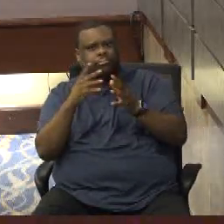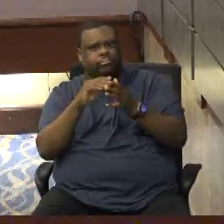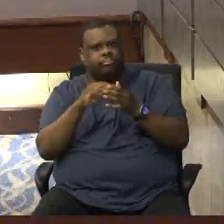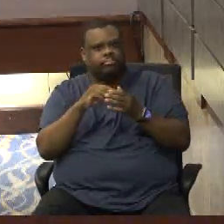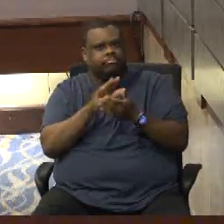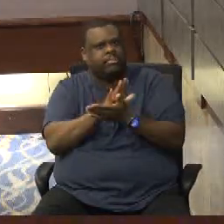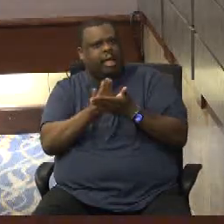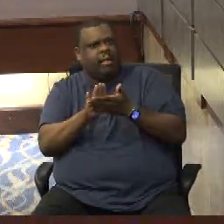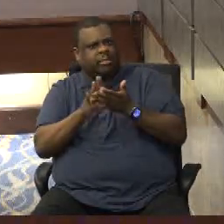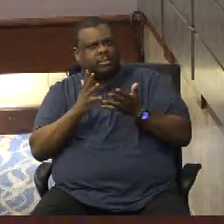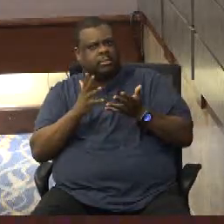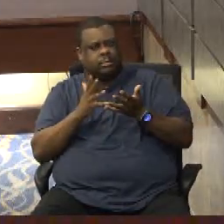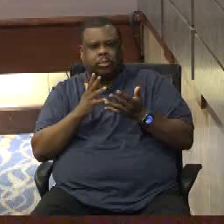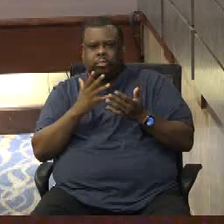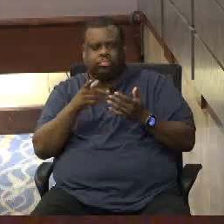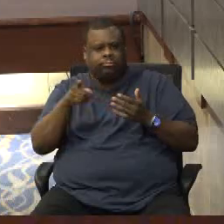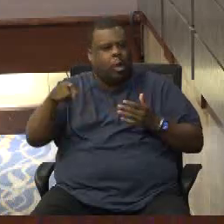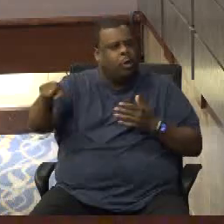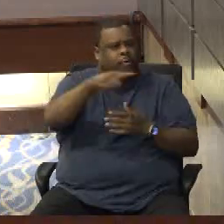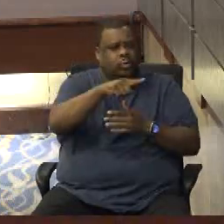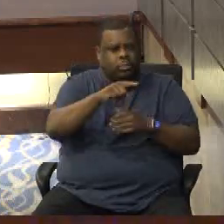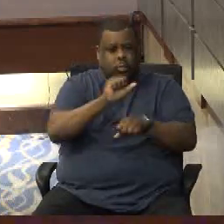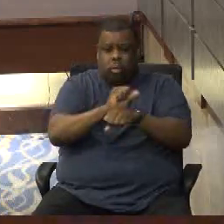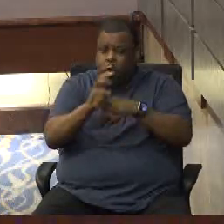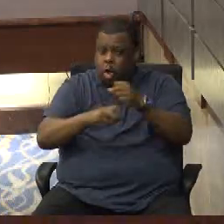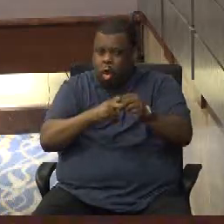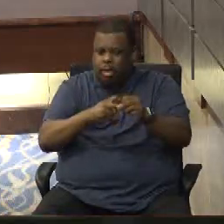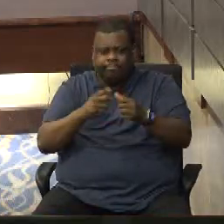city government. So I want to thank you all for your work on this.